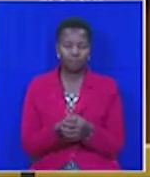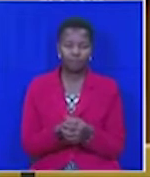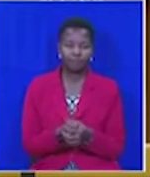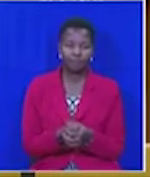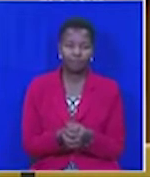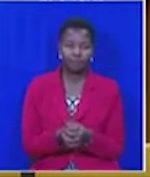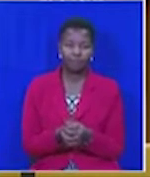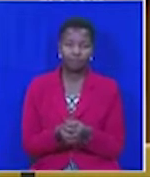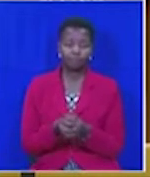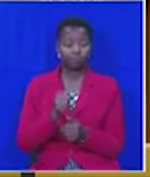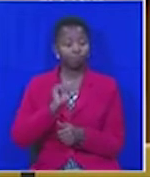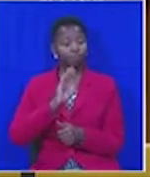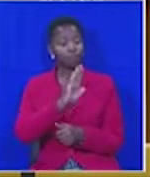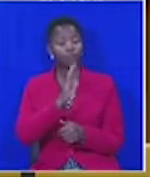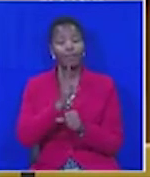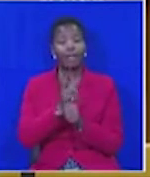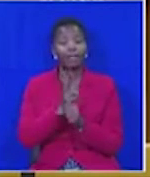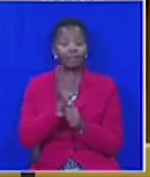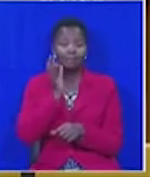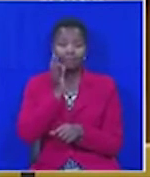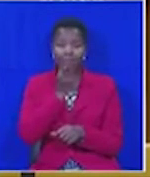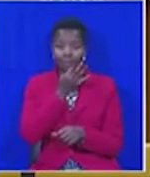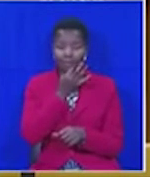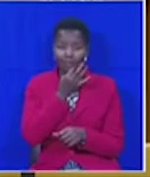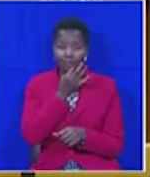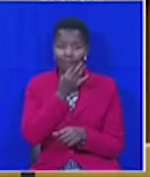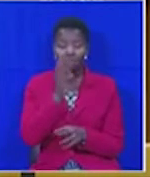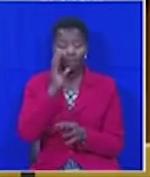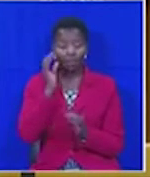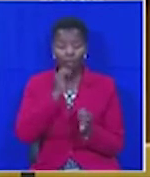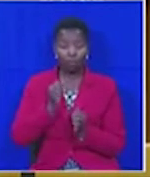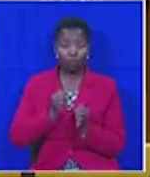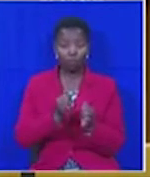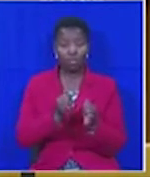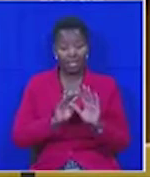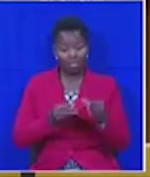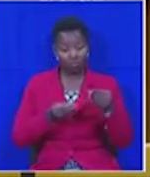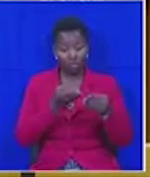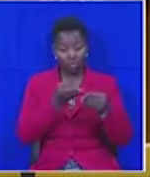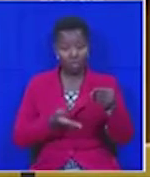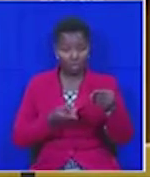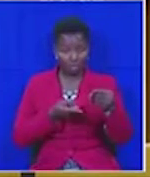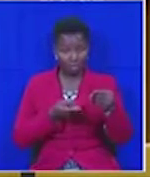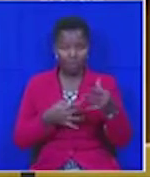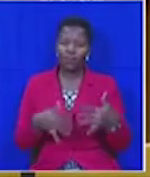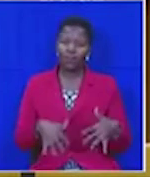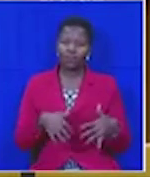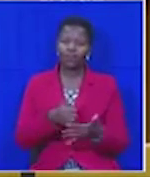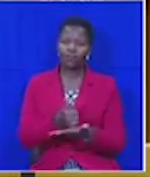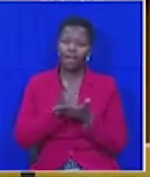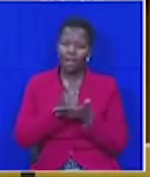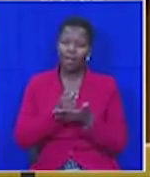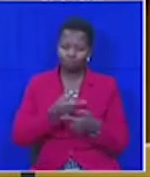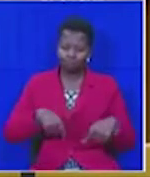He also pointed out that this strategy actually assisted us as the ANC